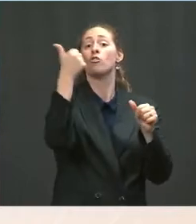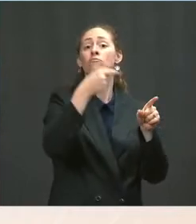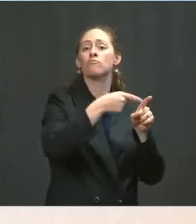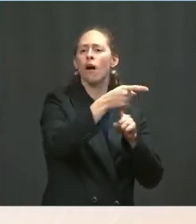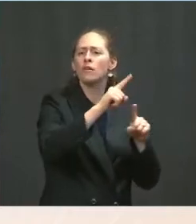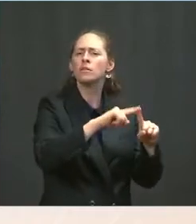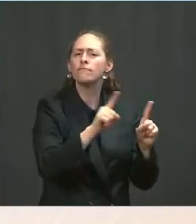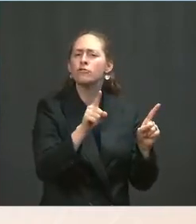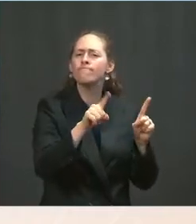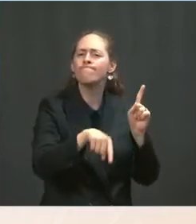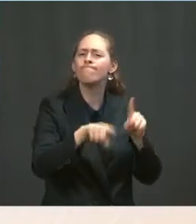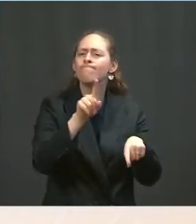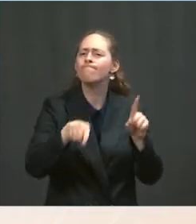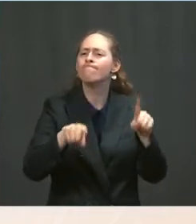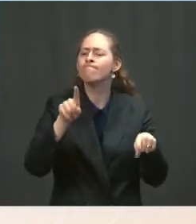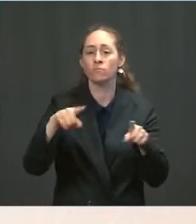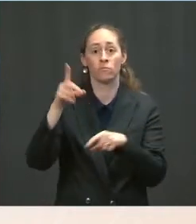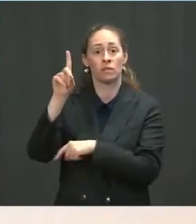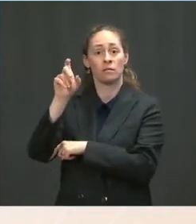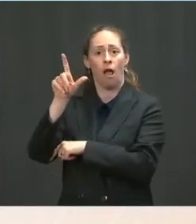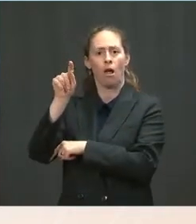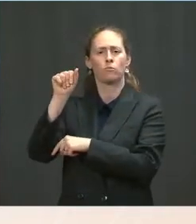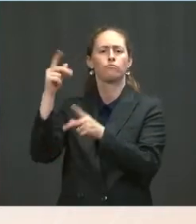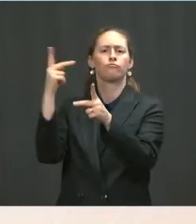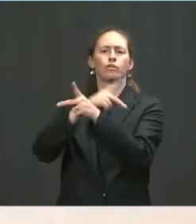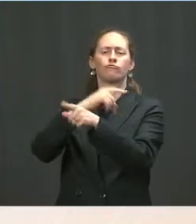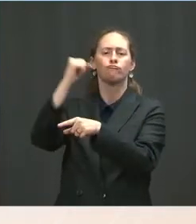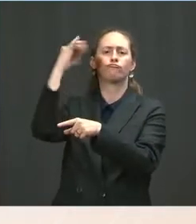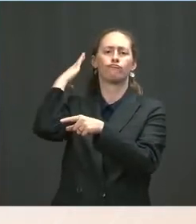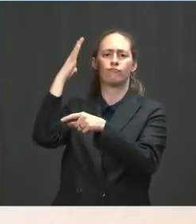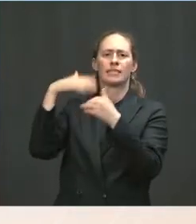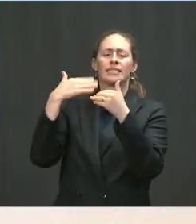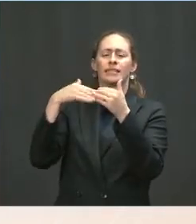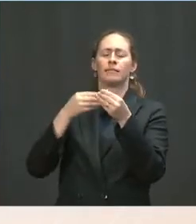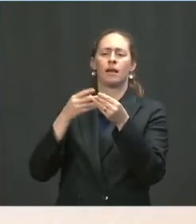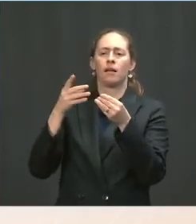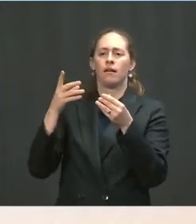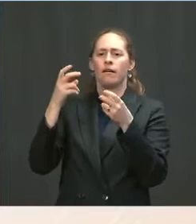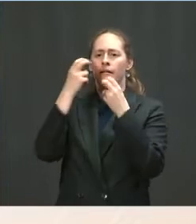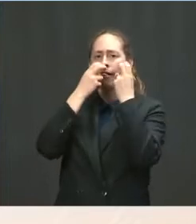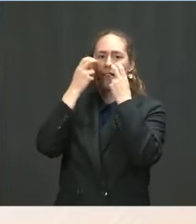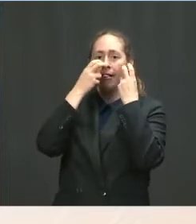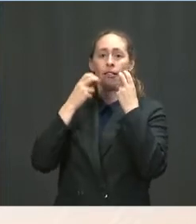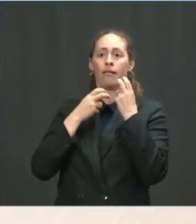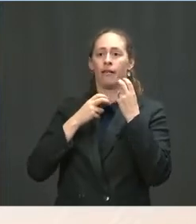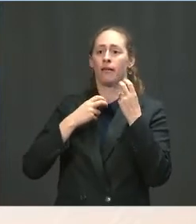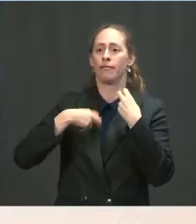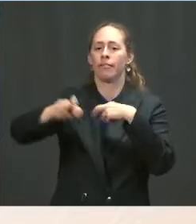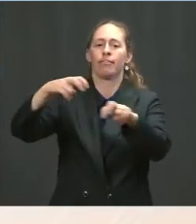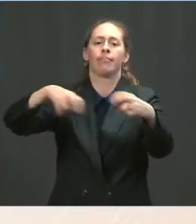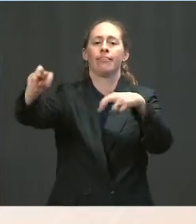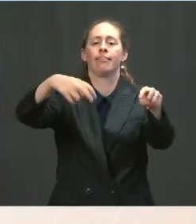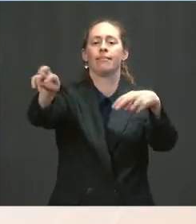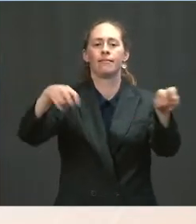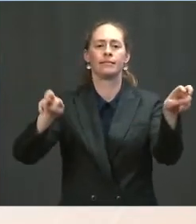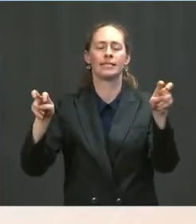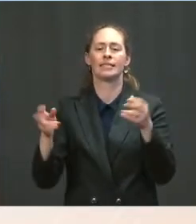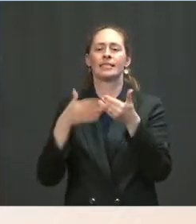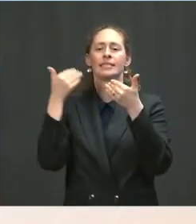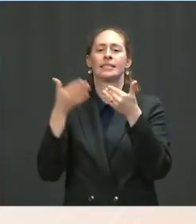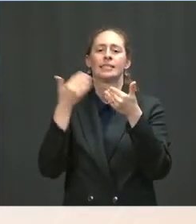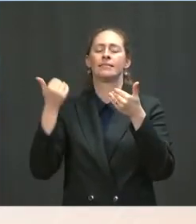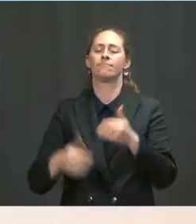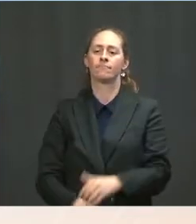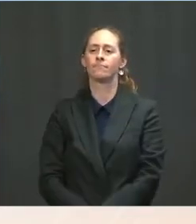is what we're seeing in the Delta. High viral loads mean you are more likely to spread it. So in the rare occasions that vaccinated